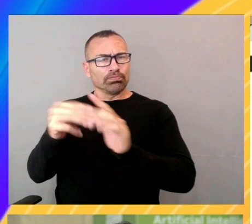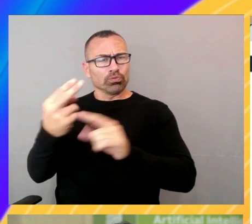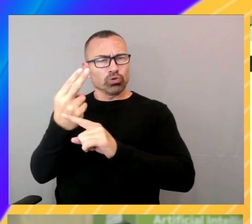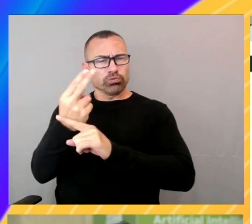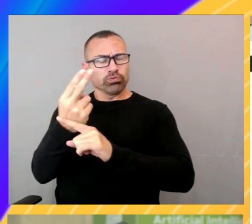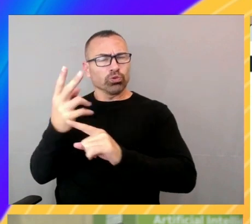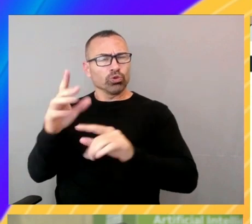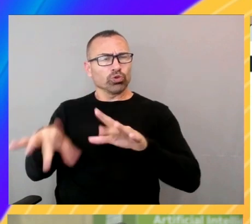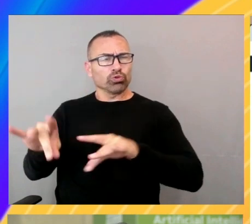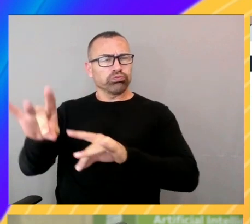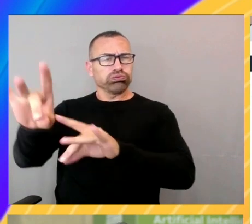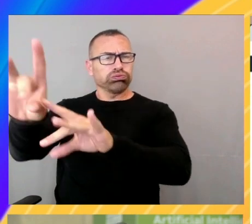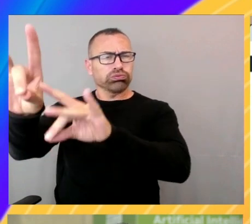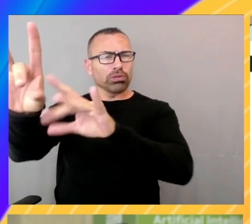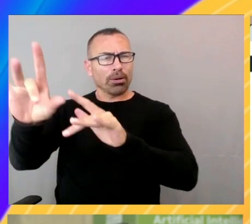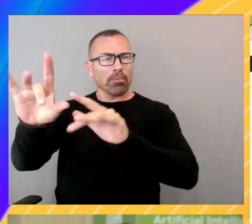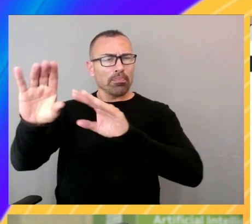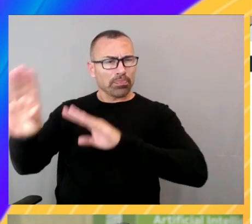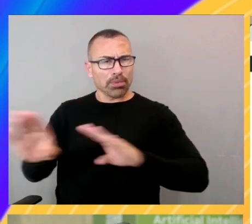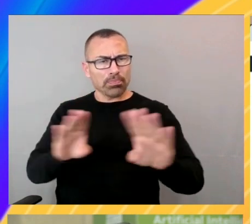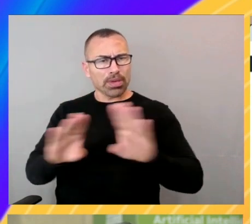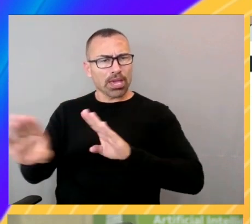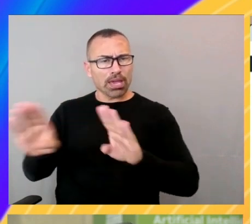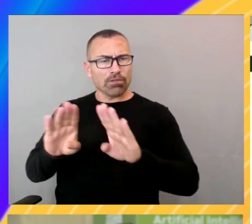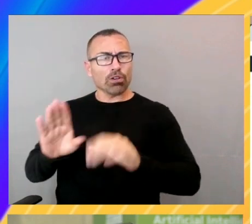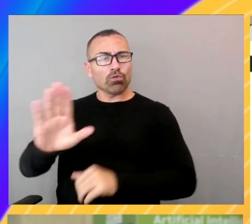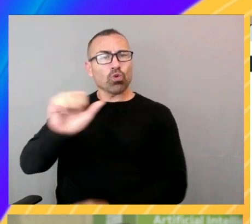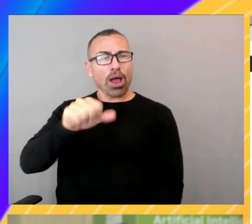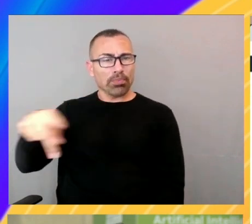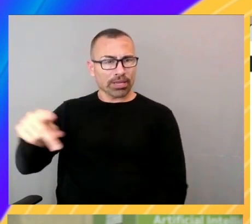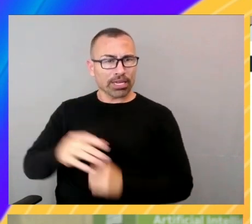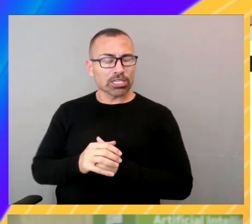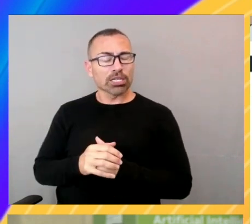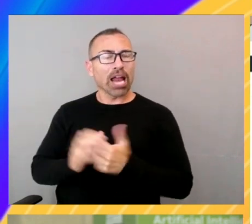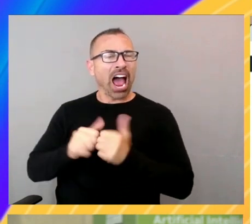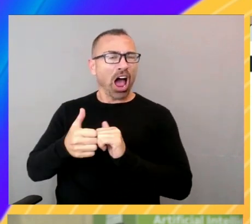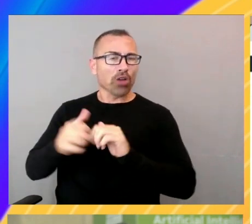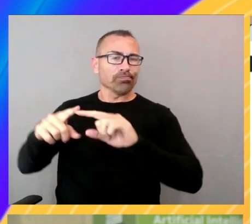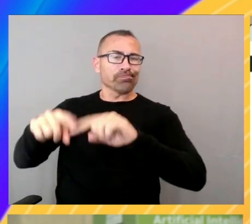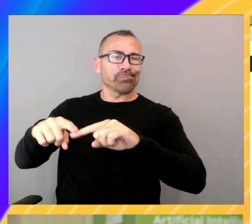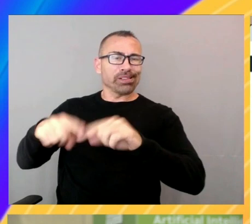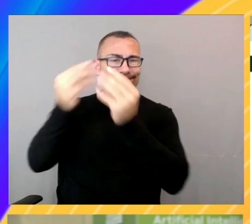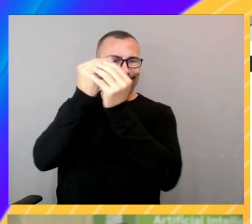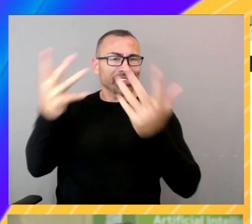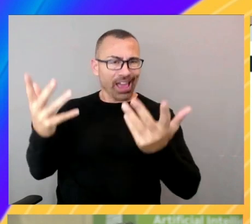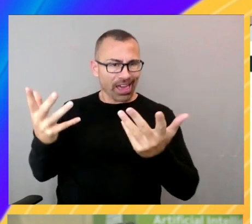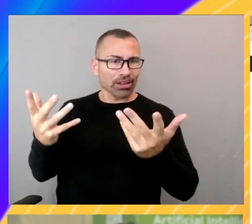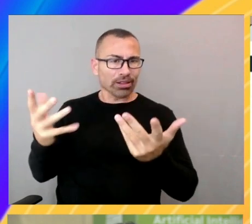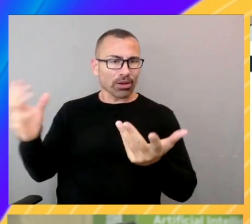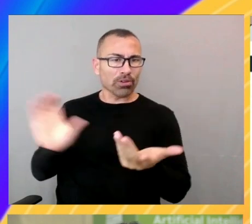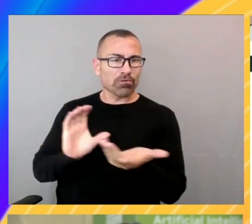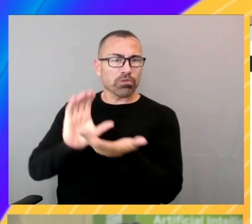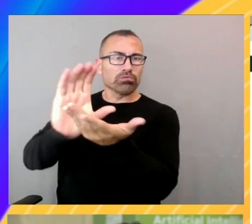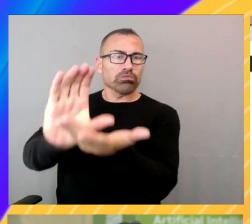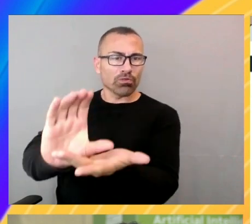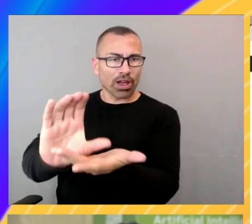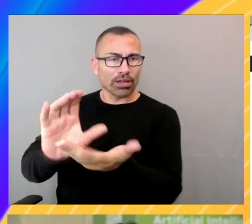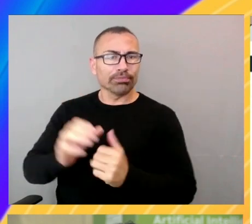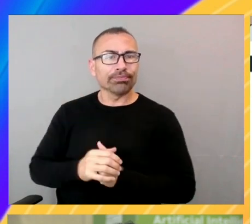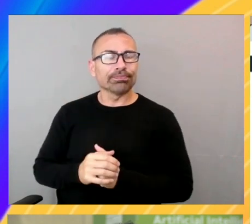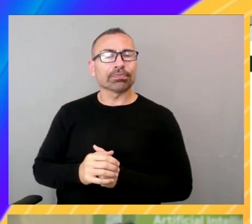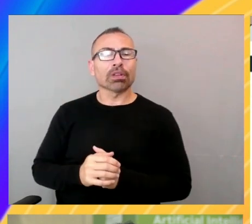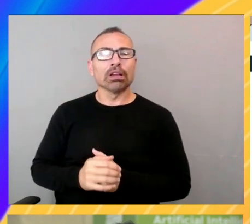application based on, like you said, right, the data that we already provided. Now, I see reactive and